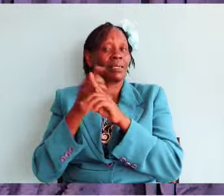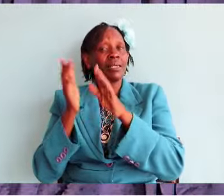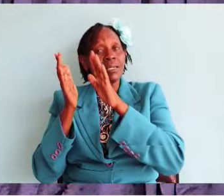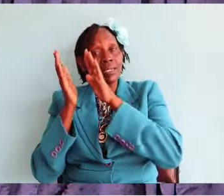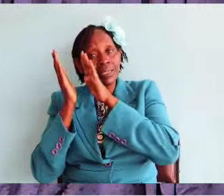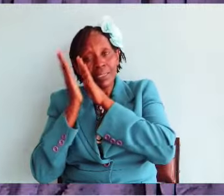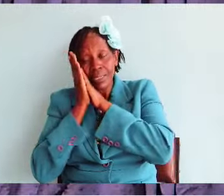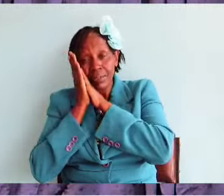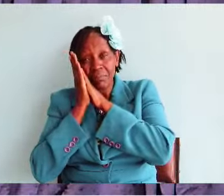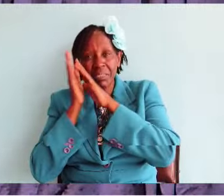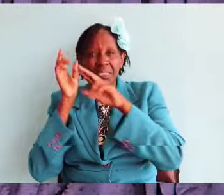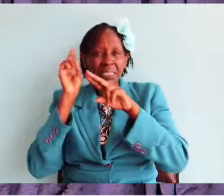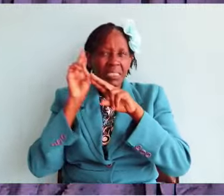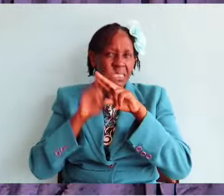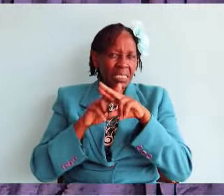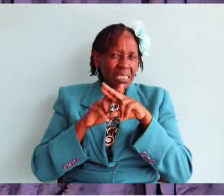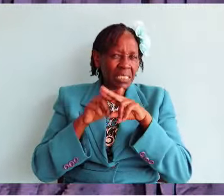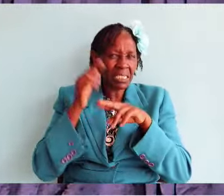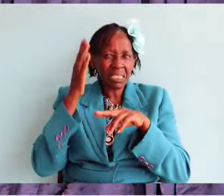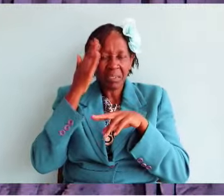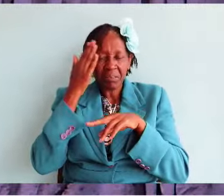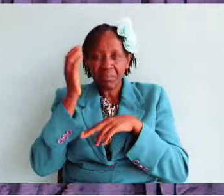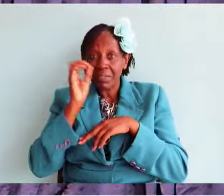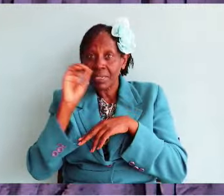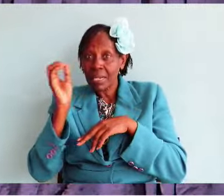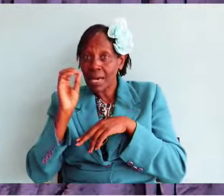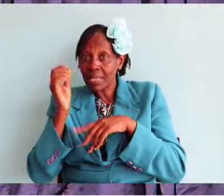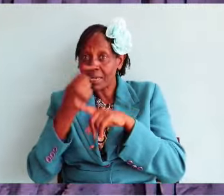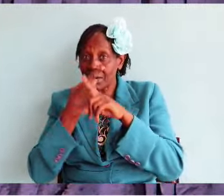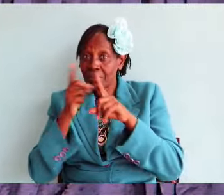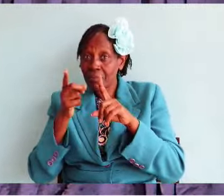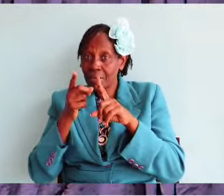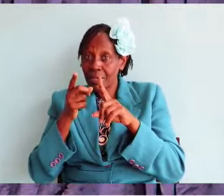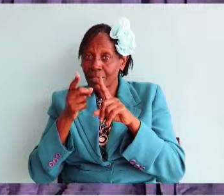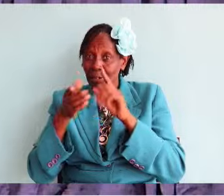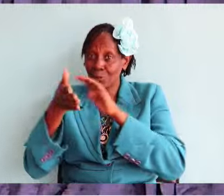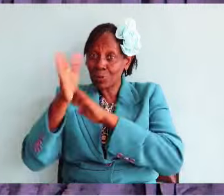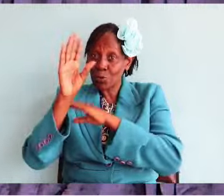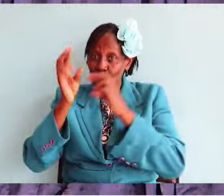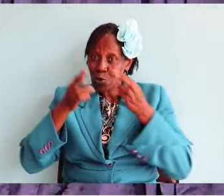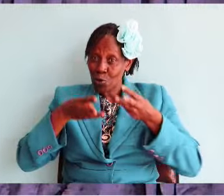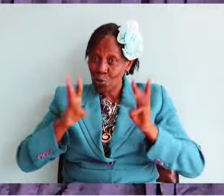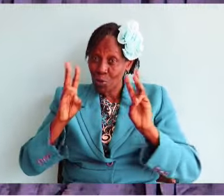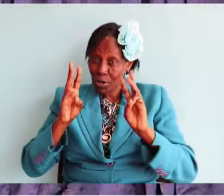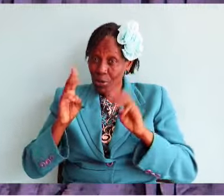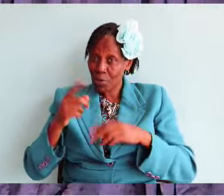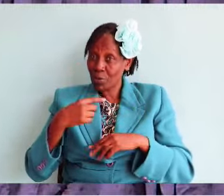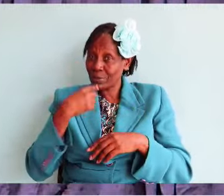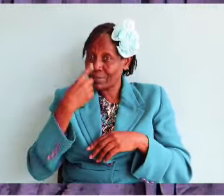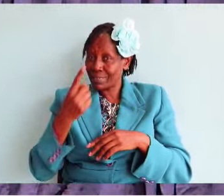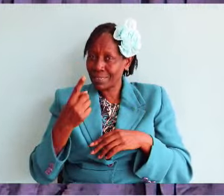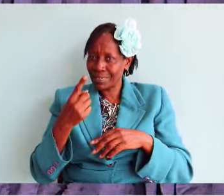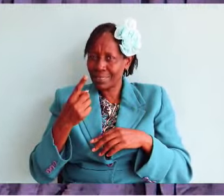I don't know. But that is a way of God saying, take courage and go down.